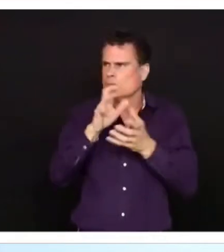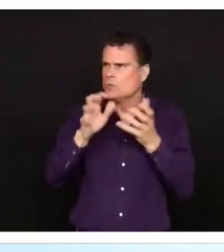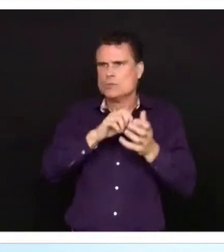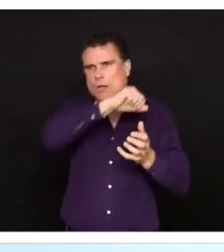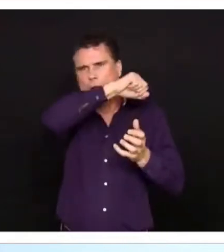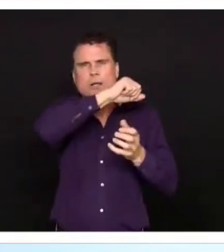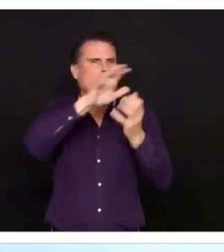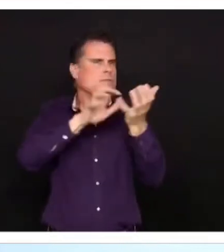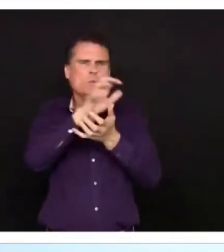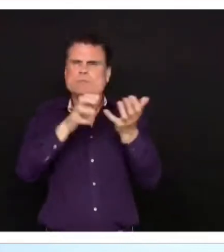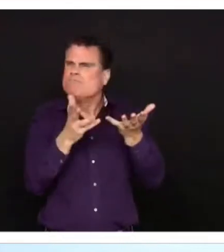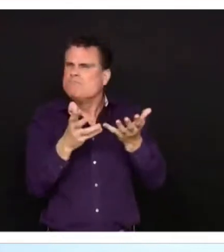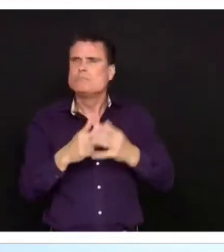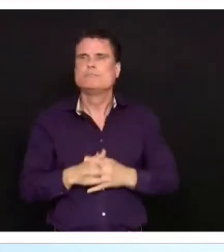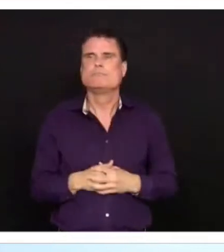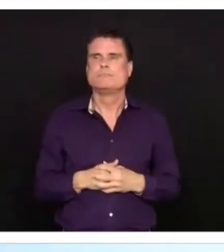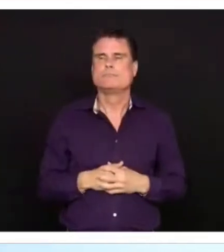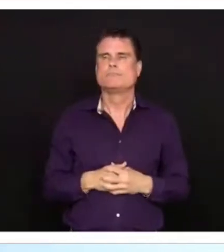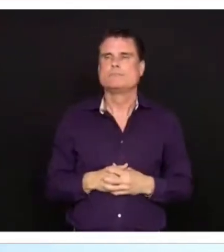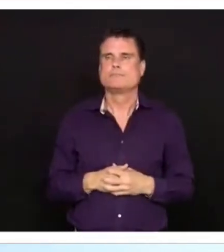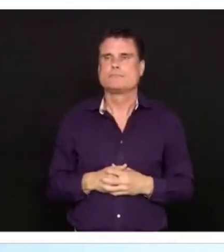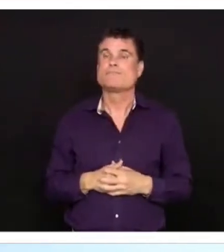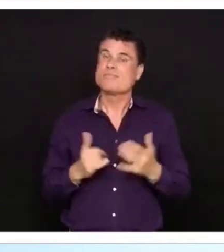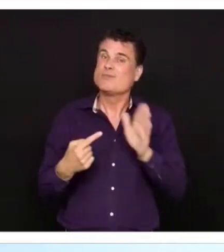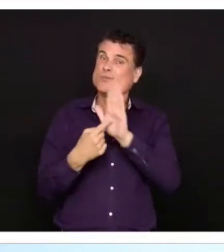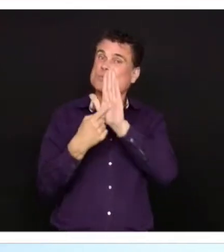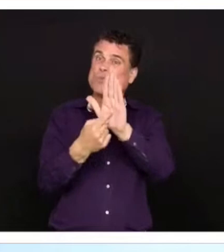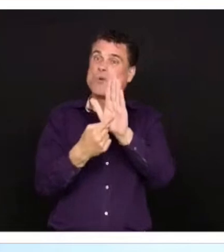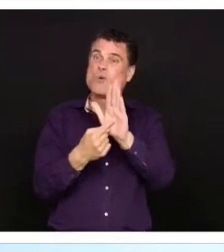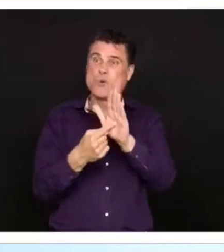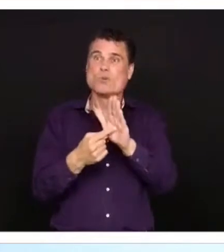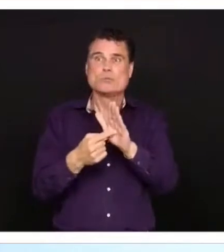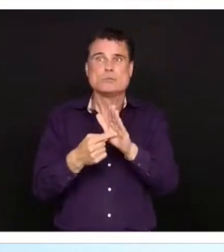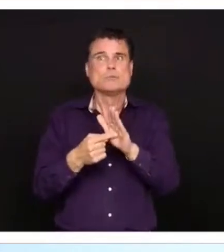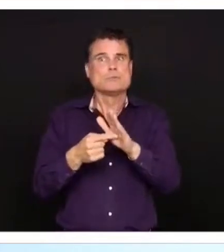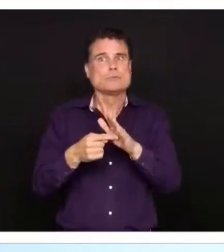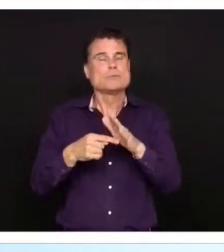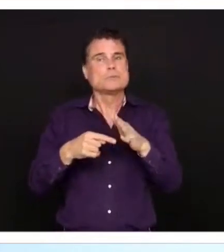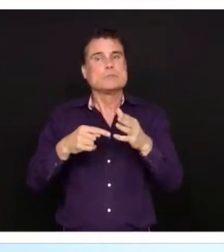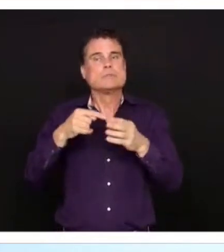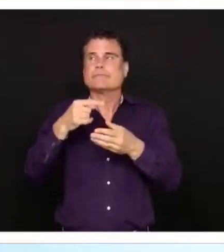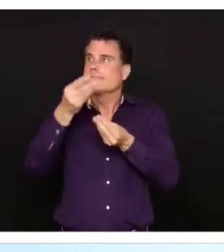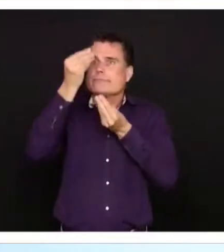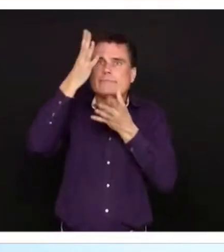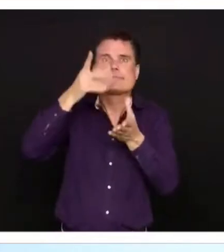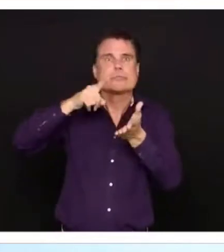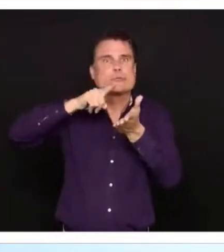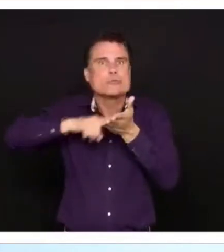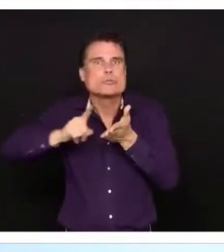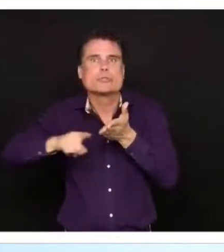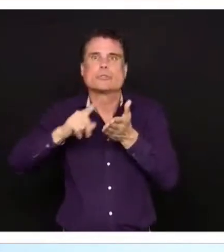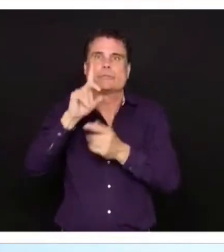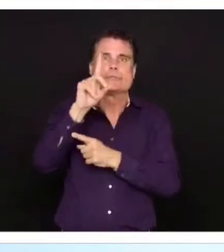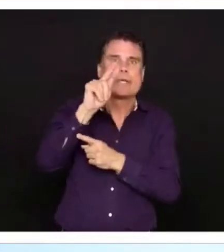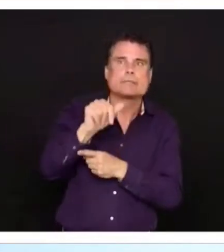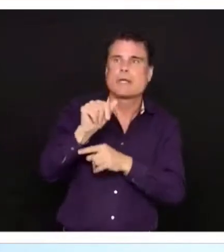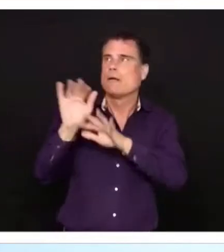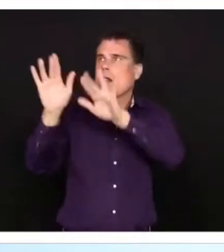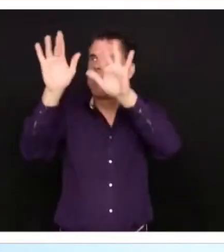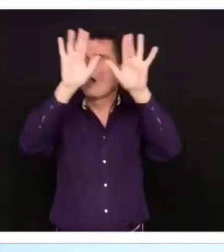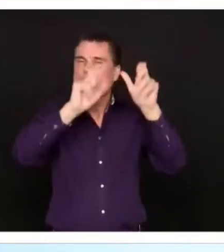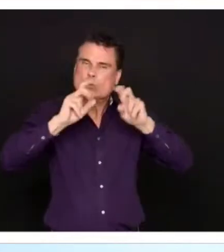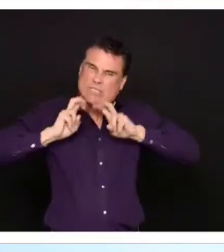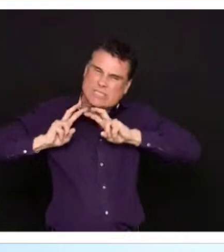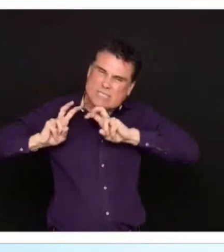we're collecting and how we're putting the numbers together. But certainly I have full confidence that Vancouver Coastal is monitoring